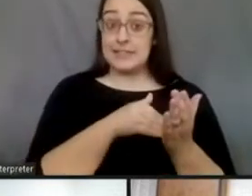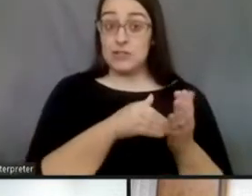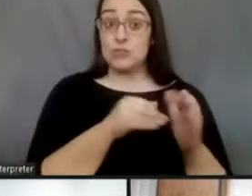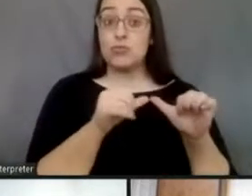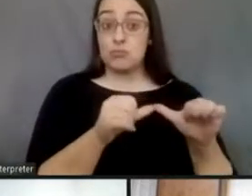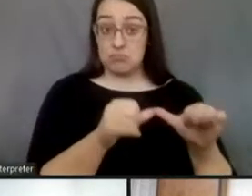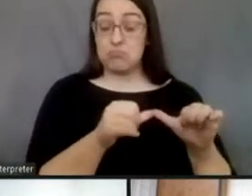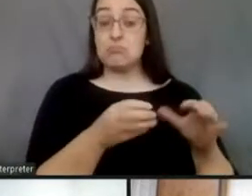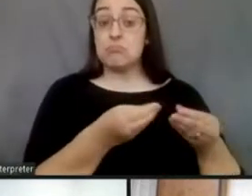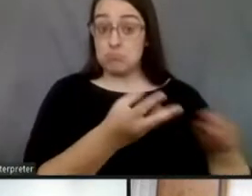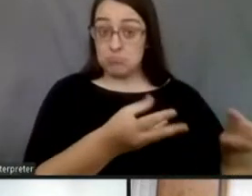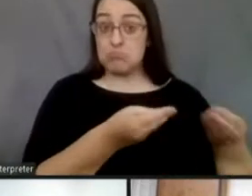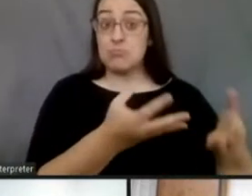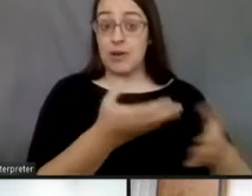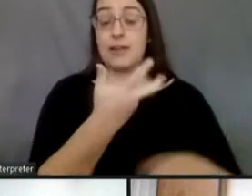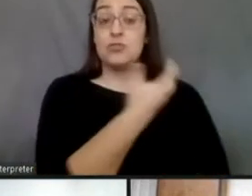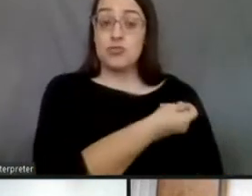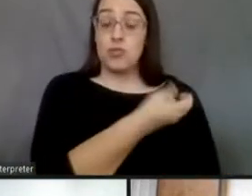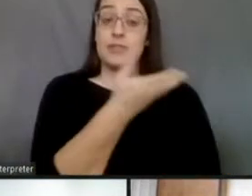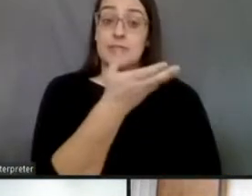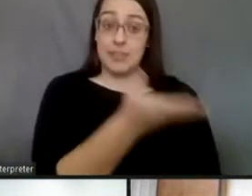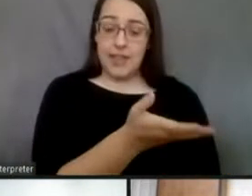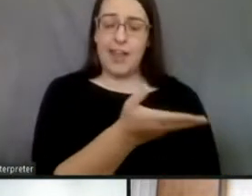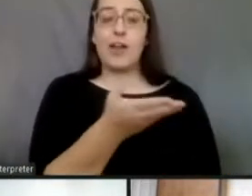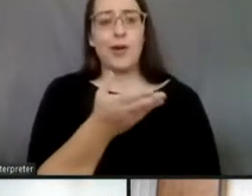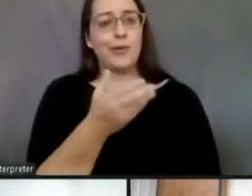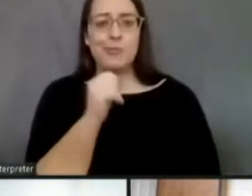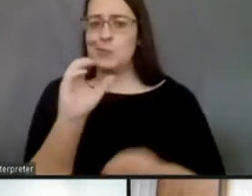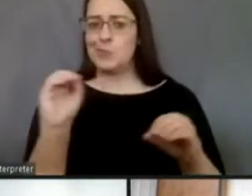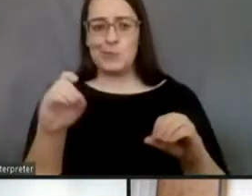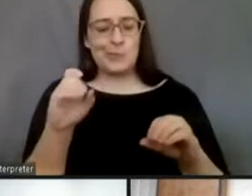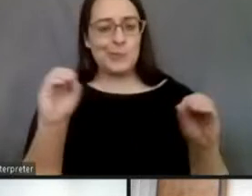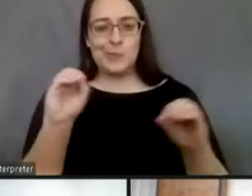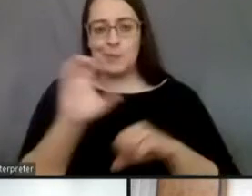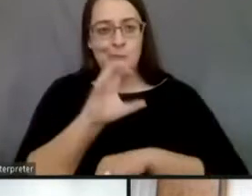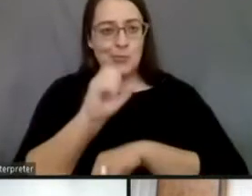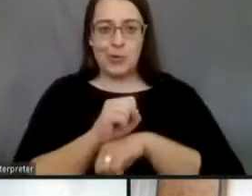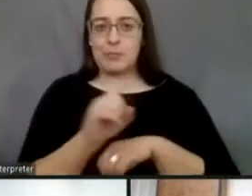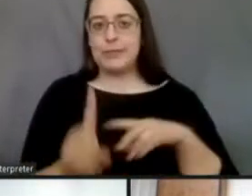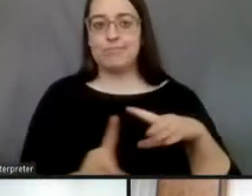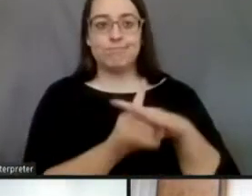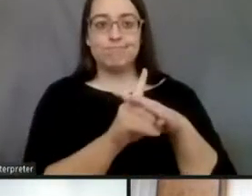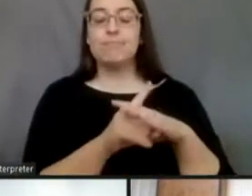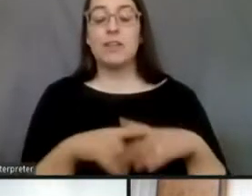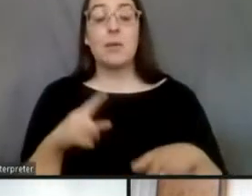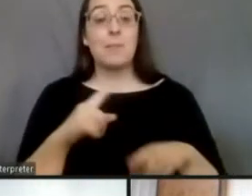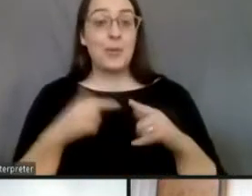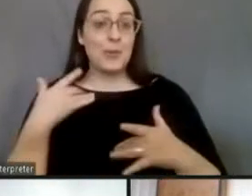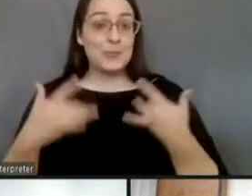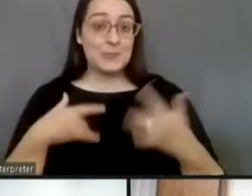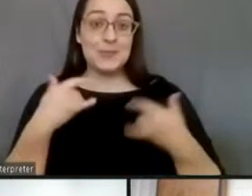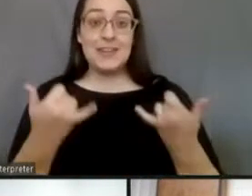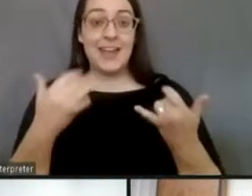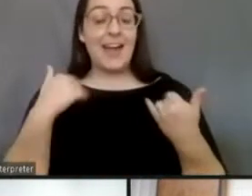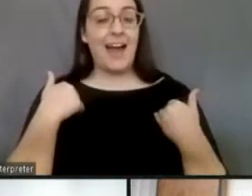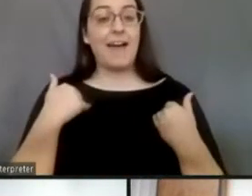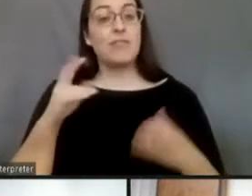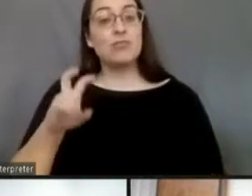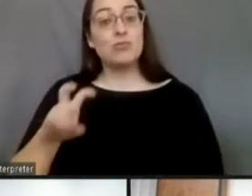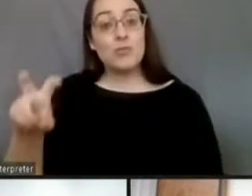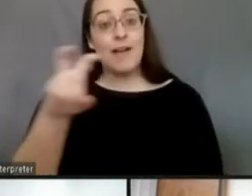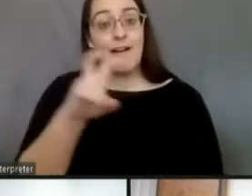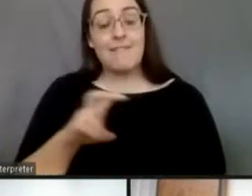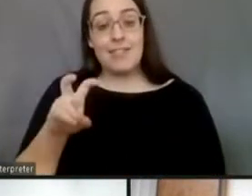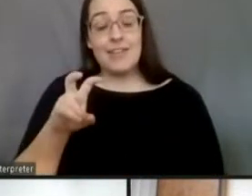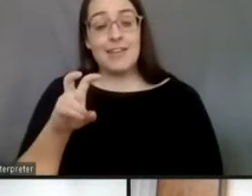to offer vaccinations at the Civic Center on a walk-in basis, but are very, very excited to be offering vaccine